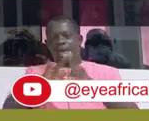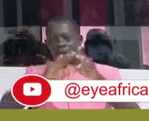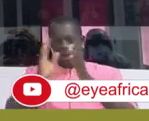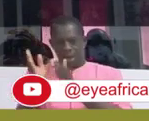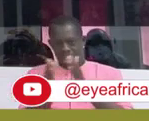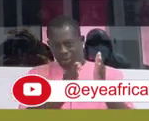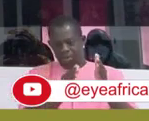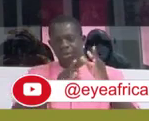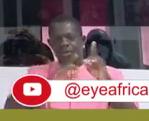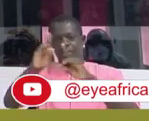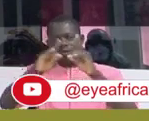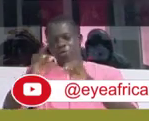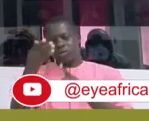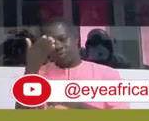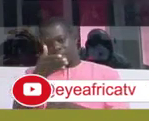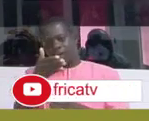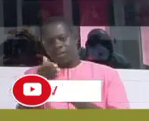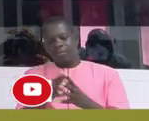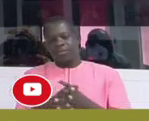arrangement?